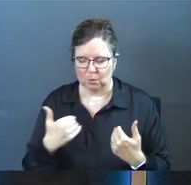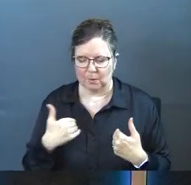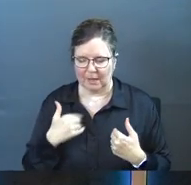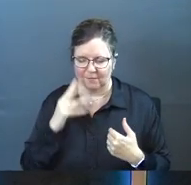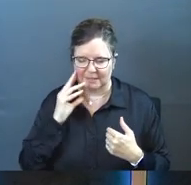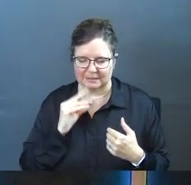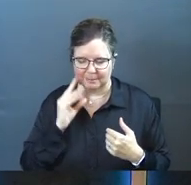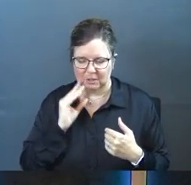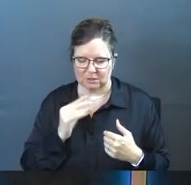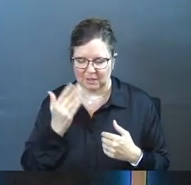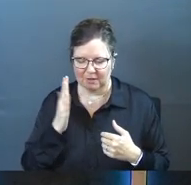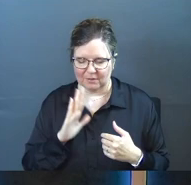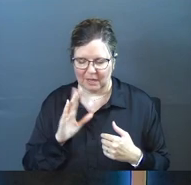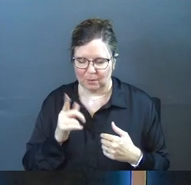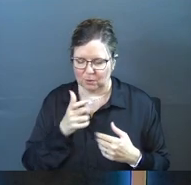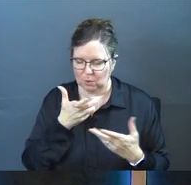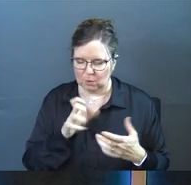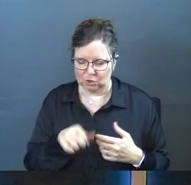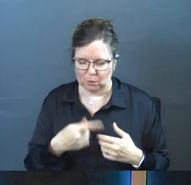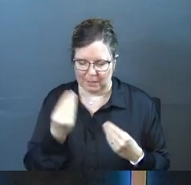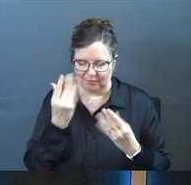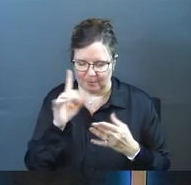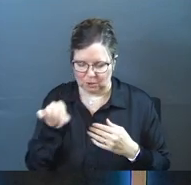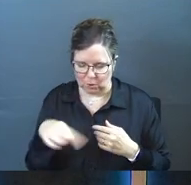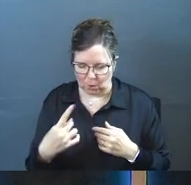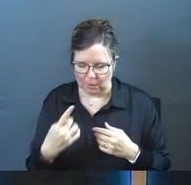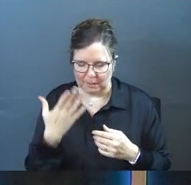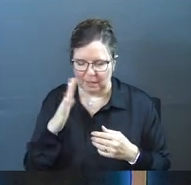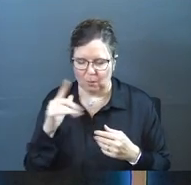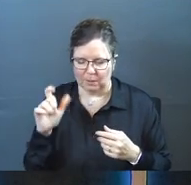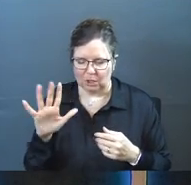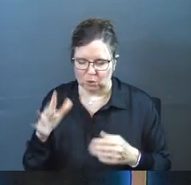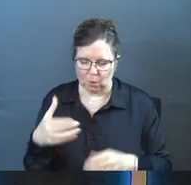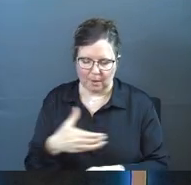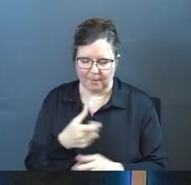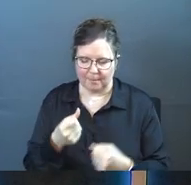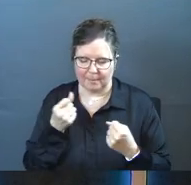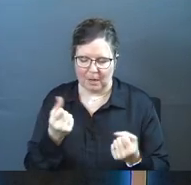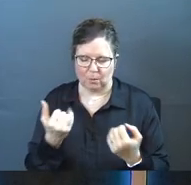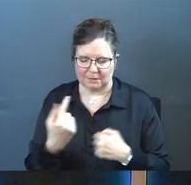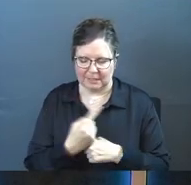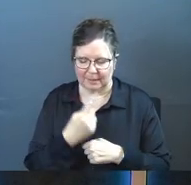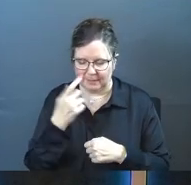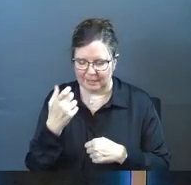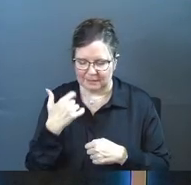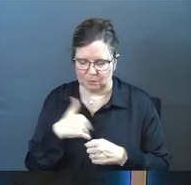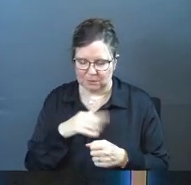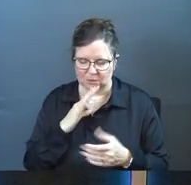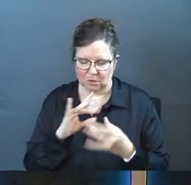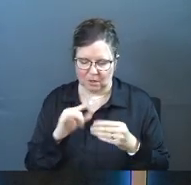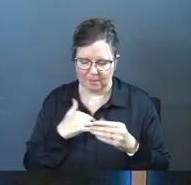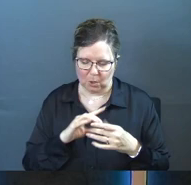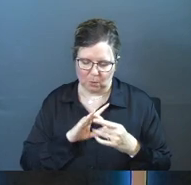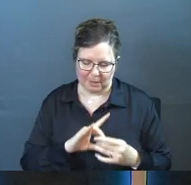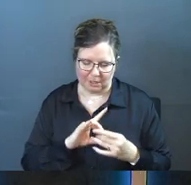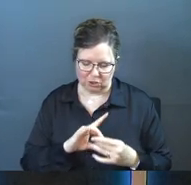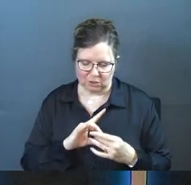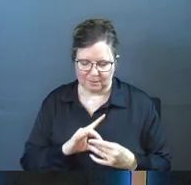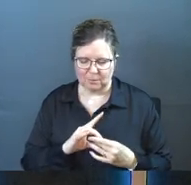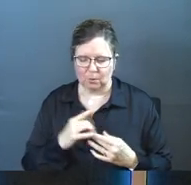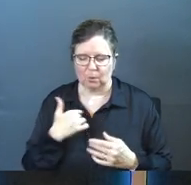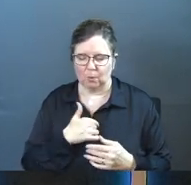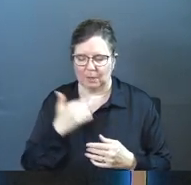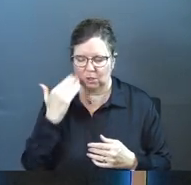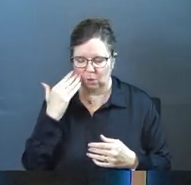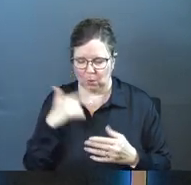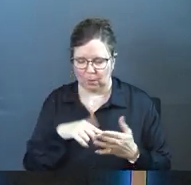have an experience of God, Lord. We don't just want information. God, we need your power today. Because God, as we talk about our relationships, God,